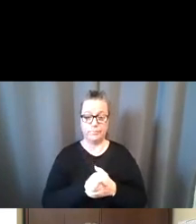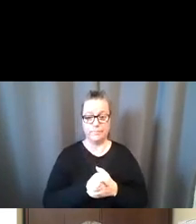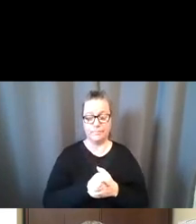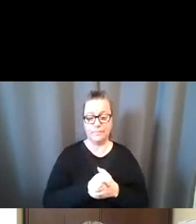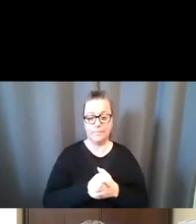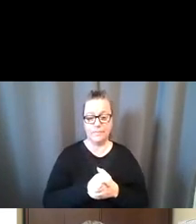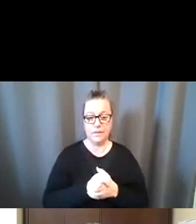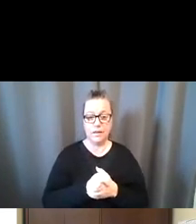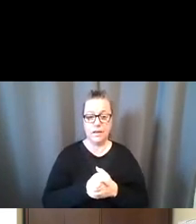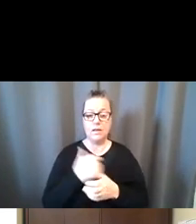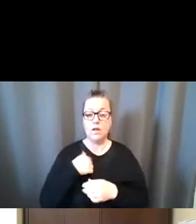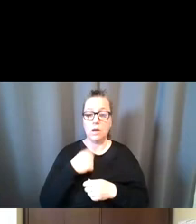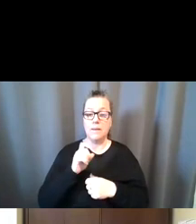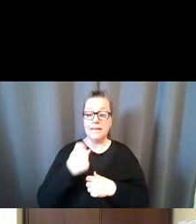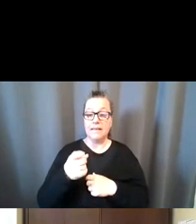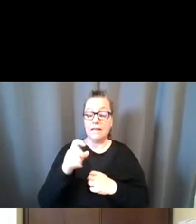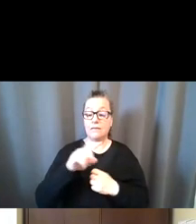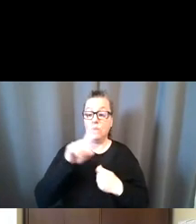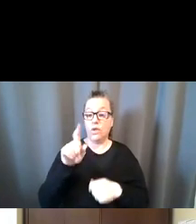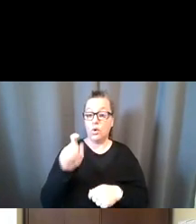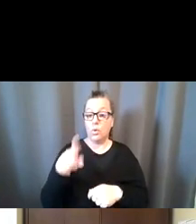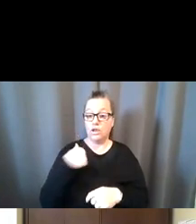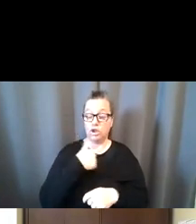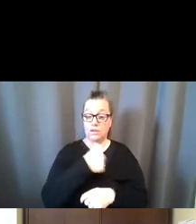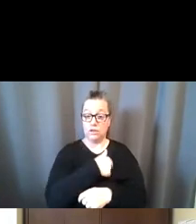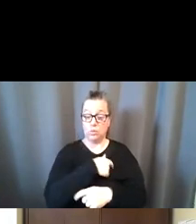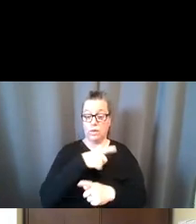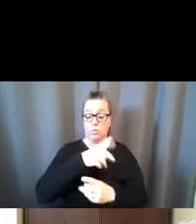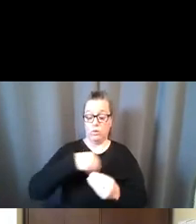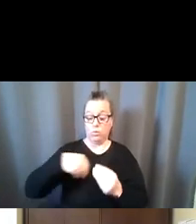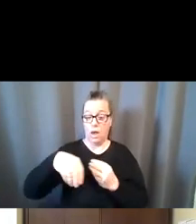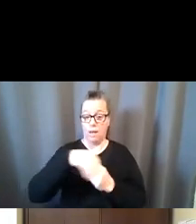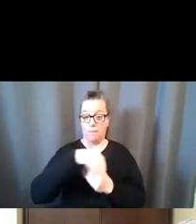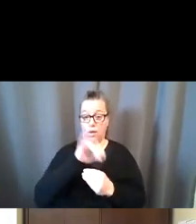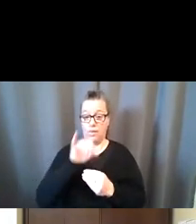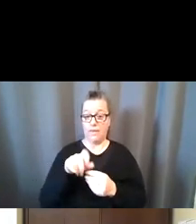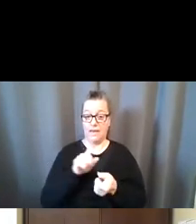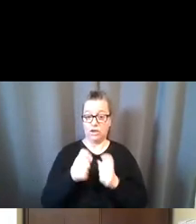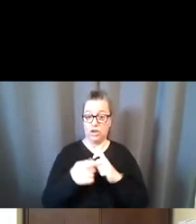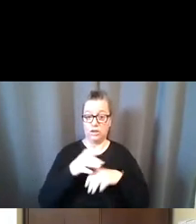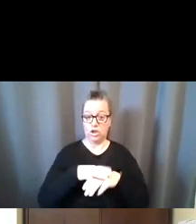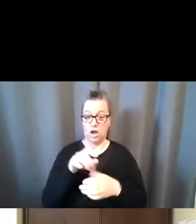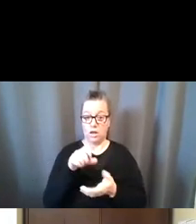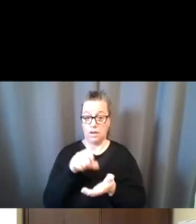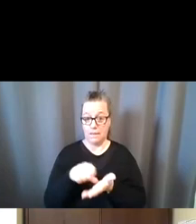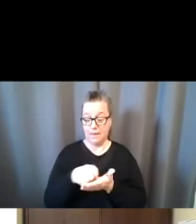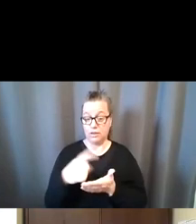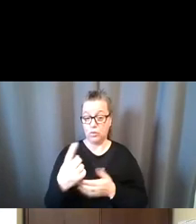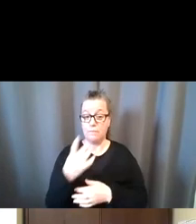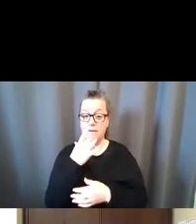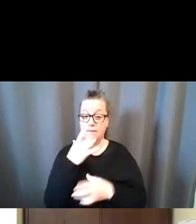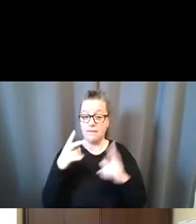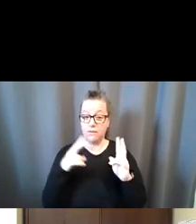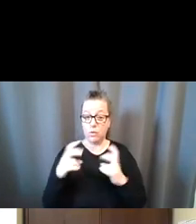I want to give you the questions that we would wrap around that change on a page. One of my favorite quotes right now